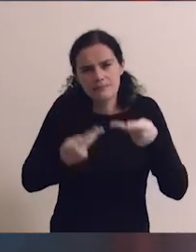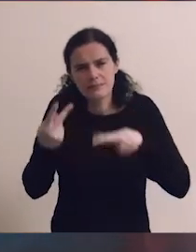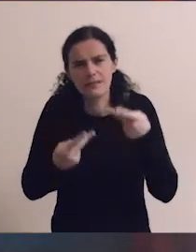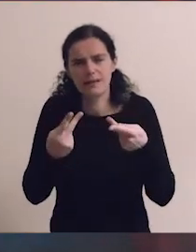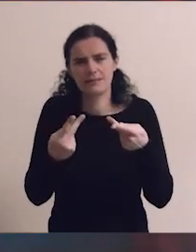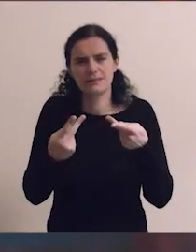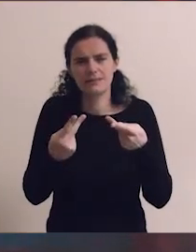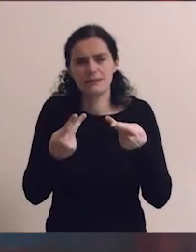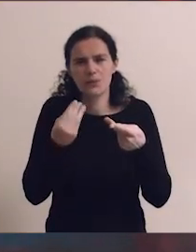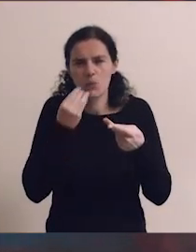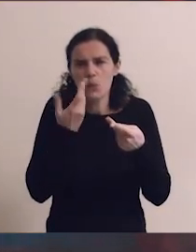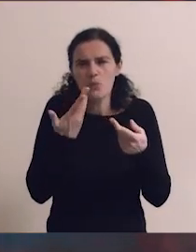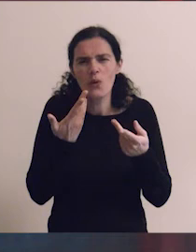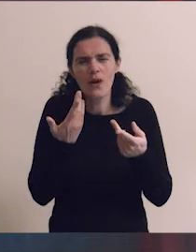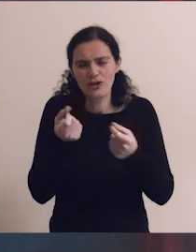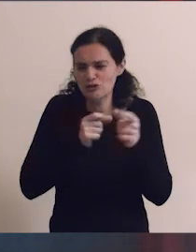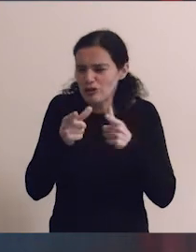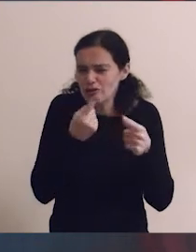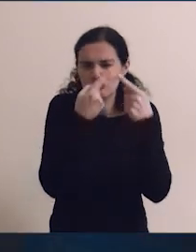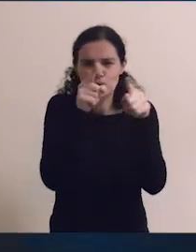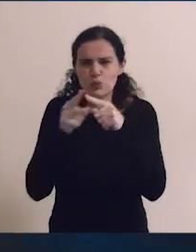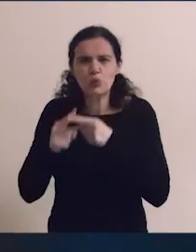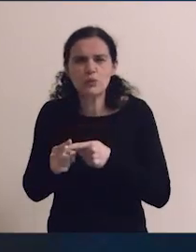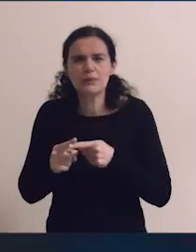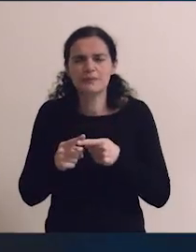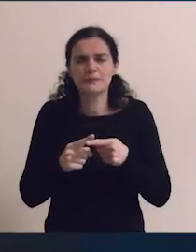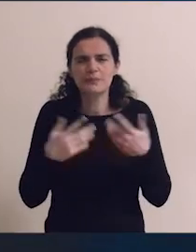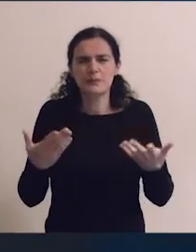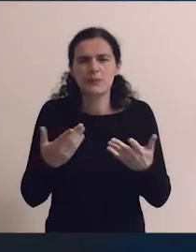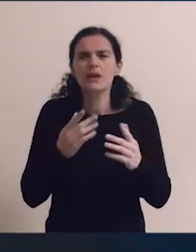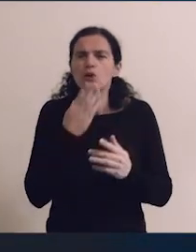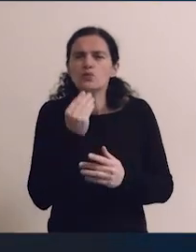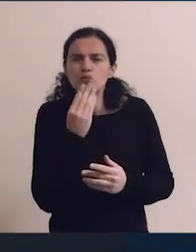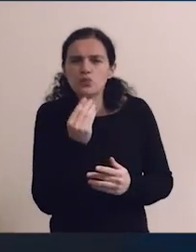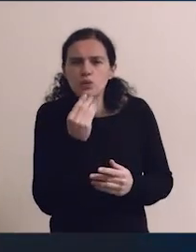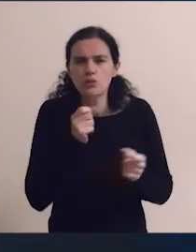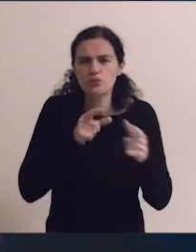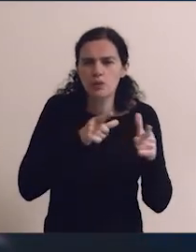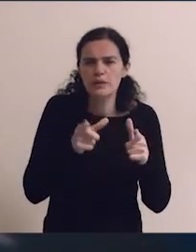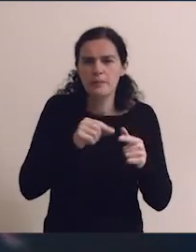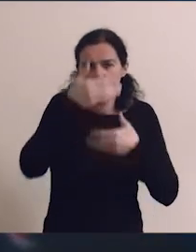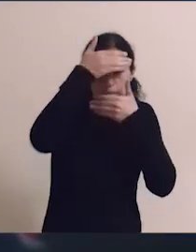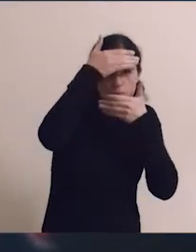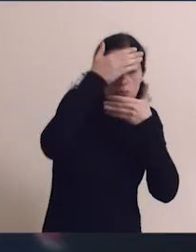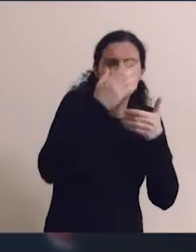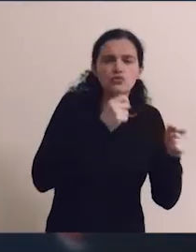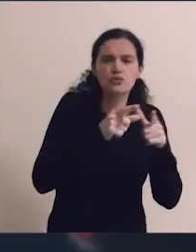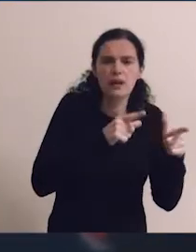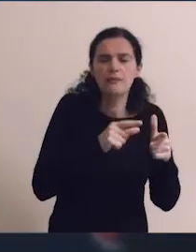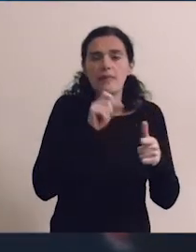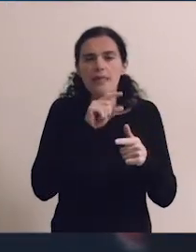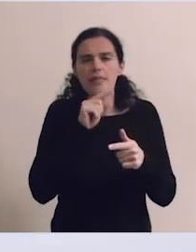an analysis of the different iteration of different stars, from the Jewish star to the Masonic